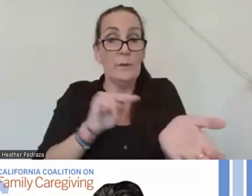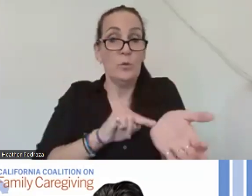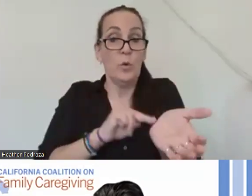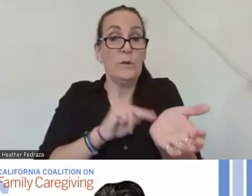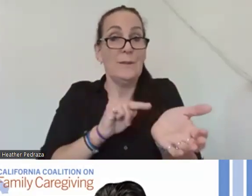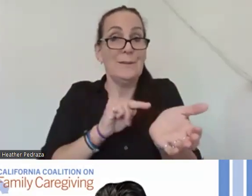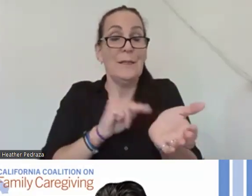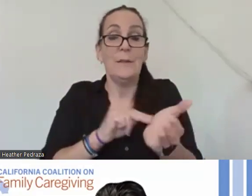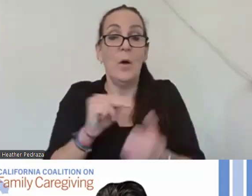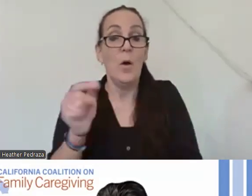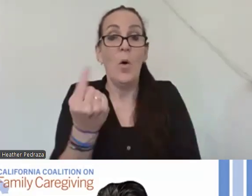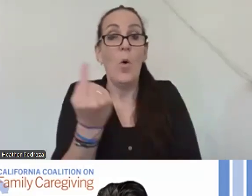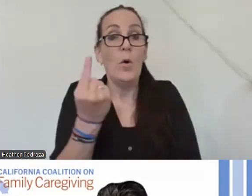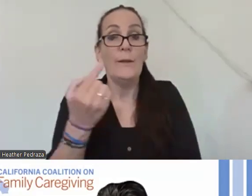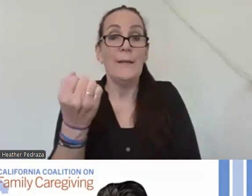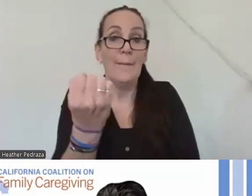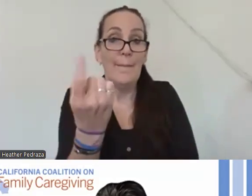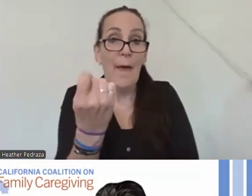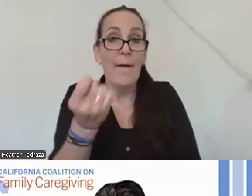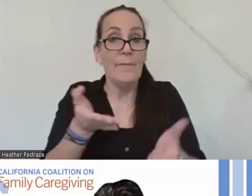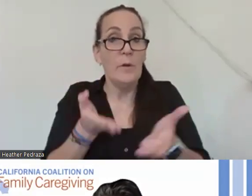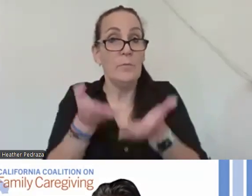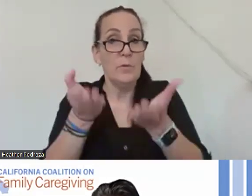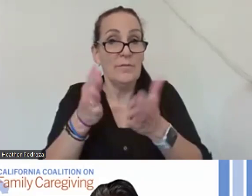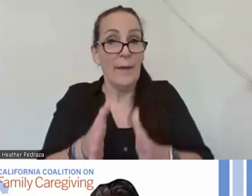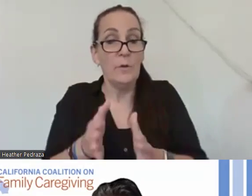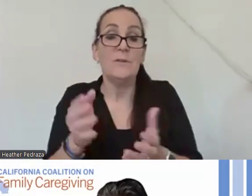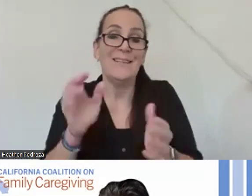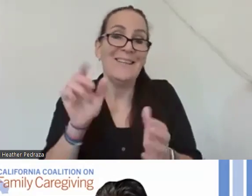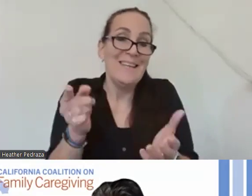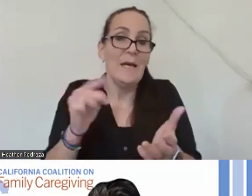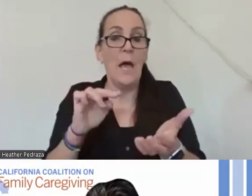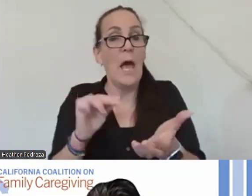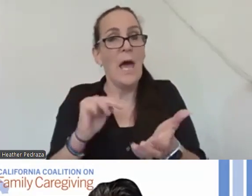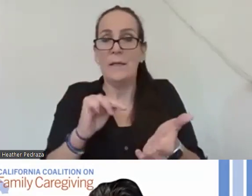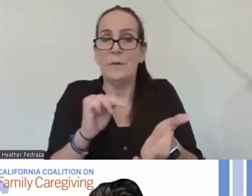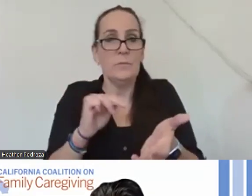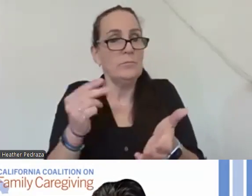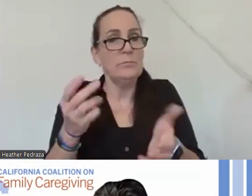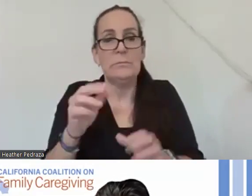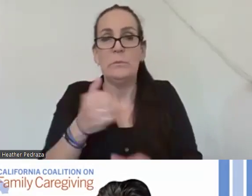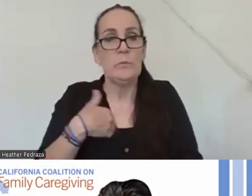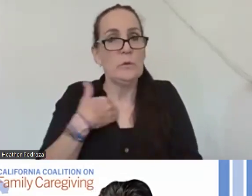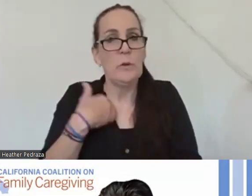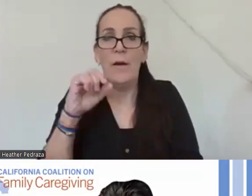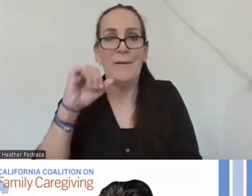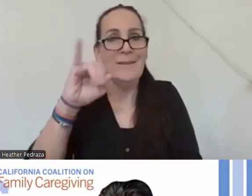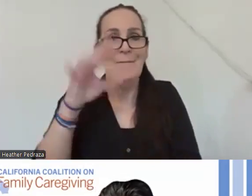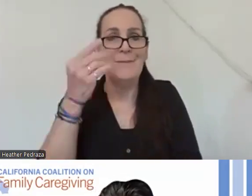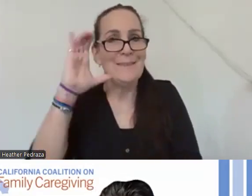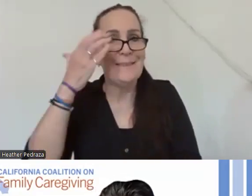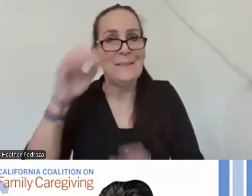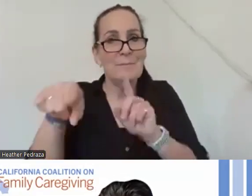in 24. So this is just a snapshot. I don't mean to downplay the critical importance of so many other